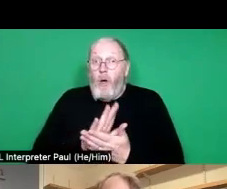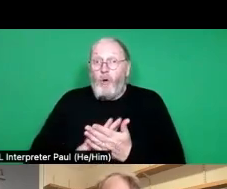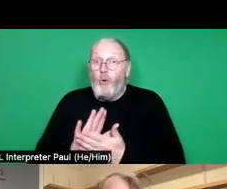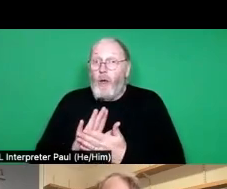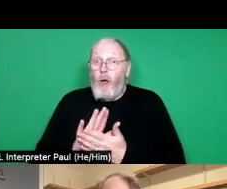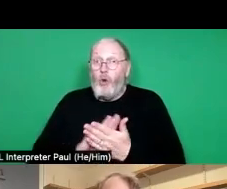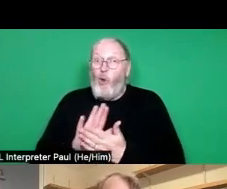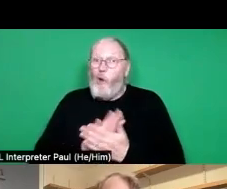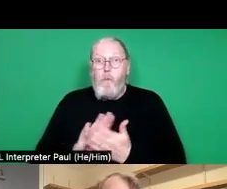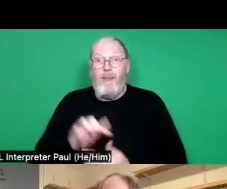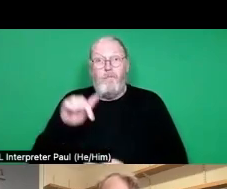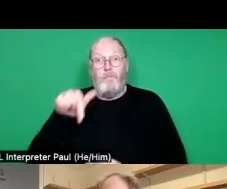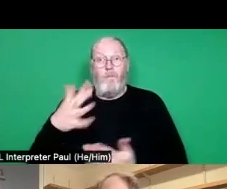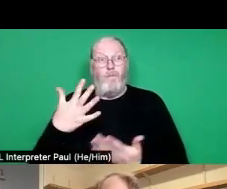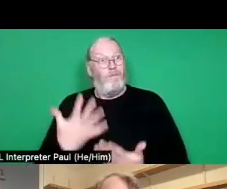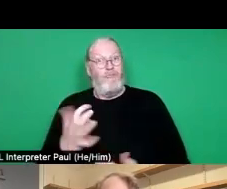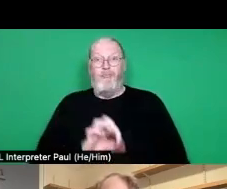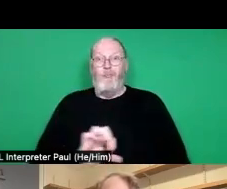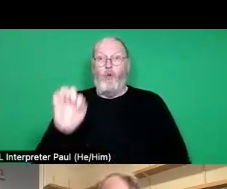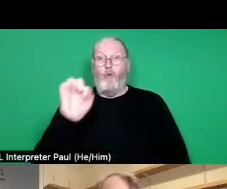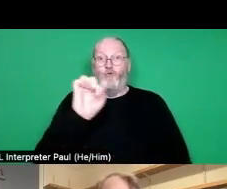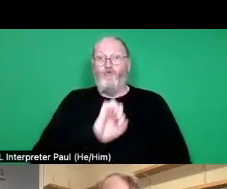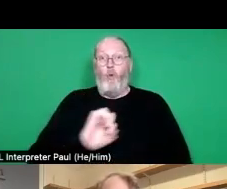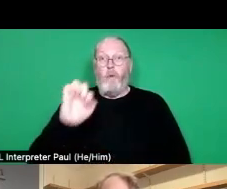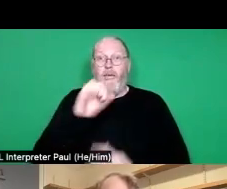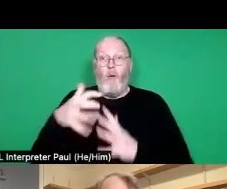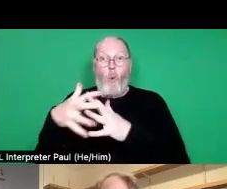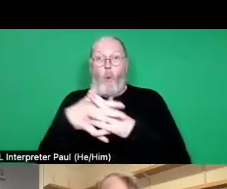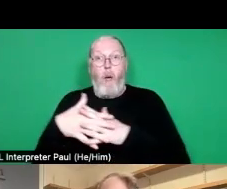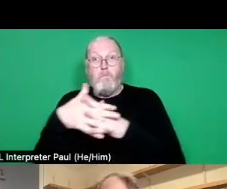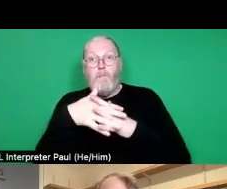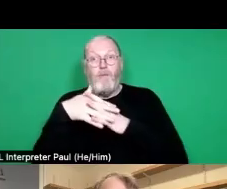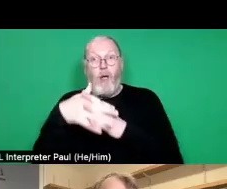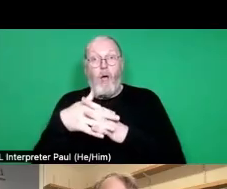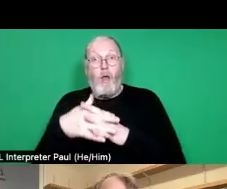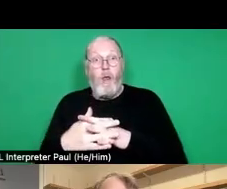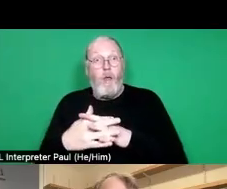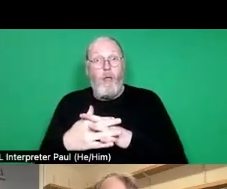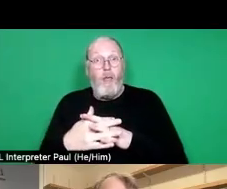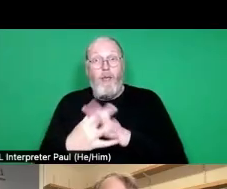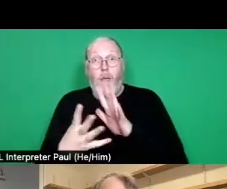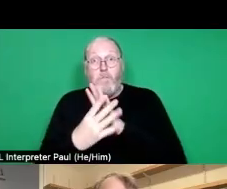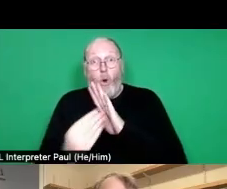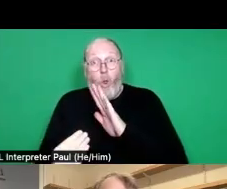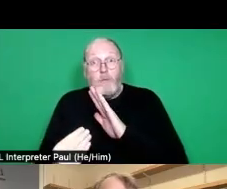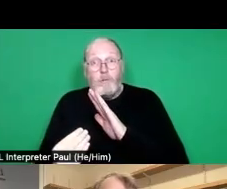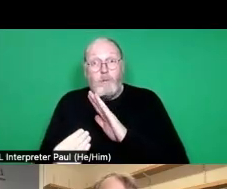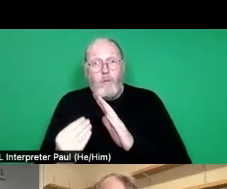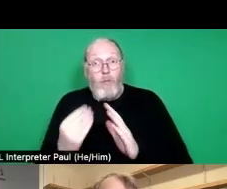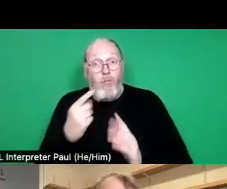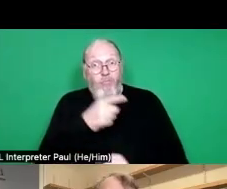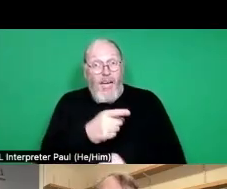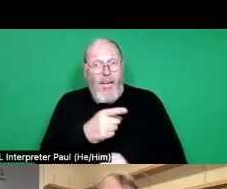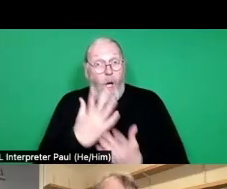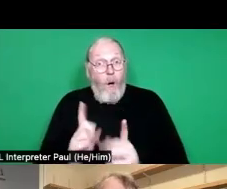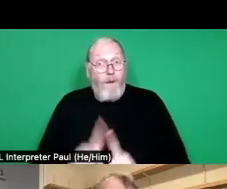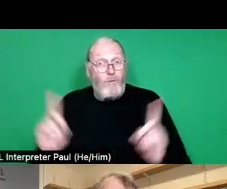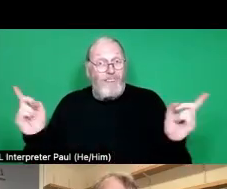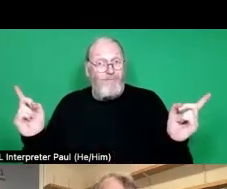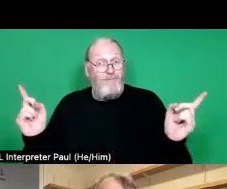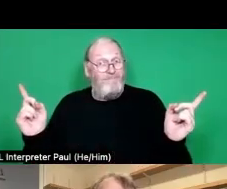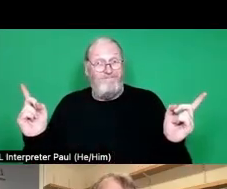are necessarily hugely different because let me just share this